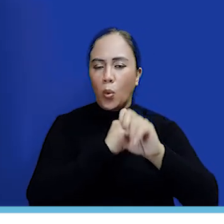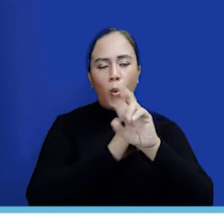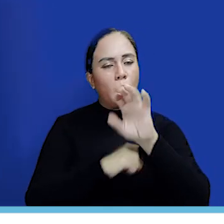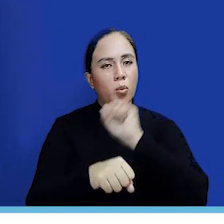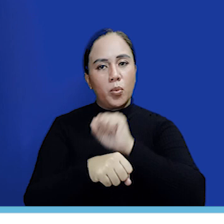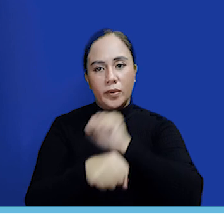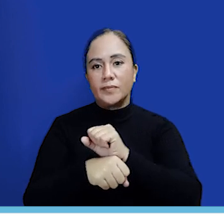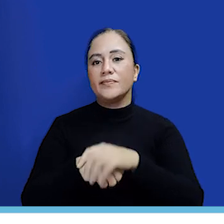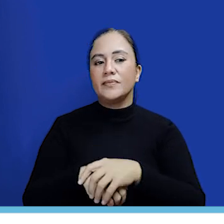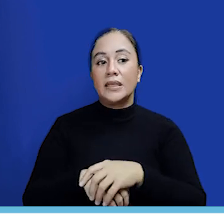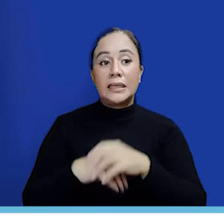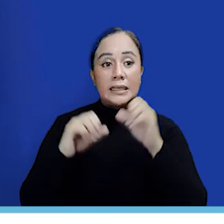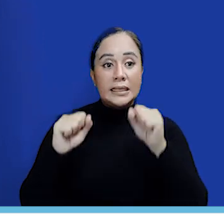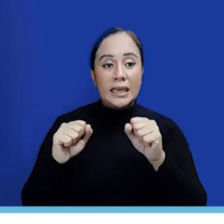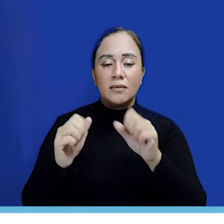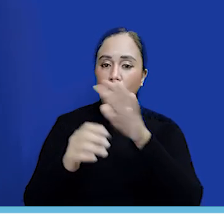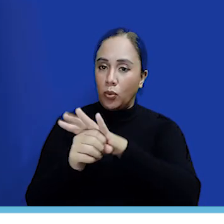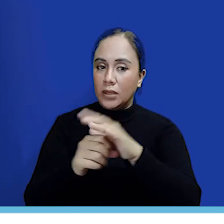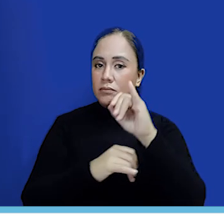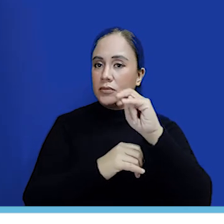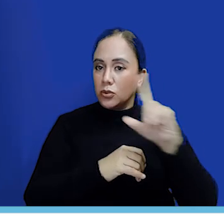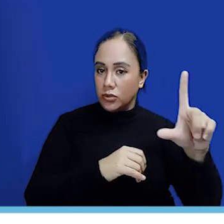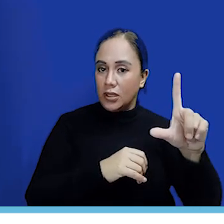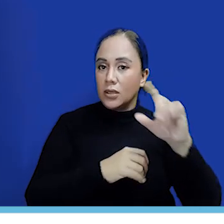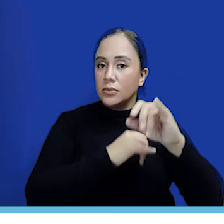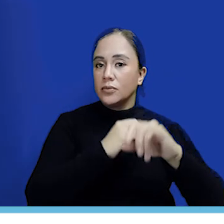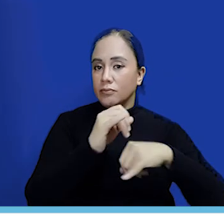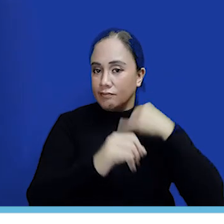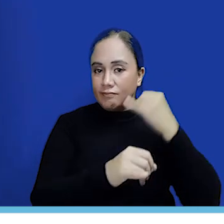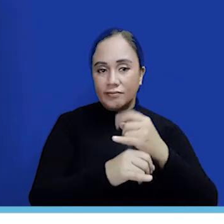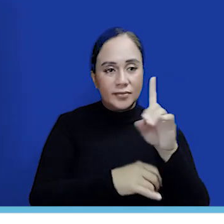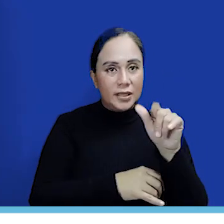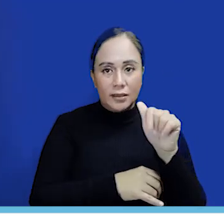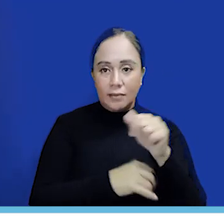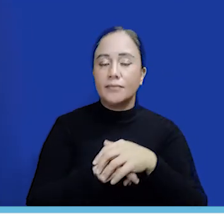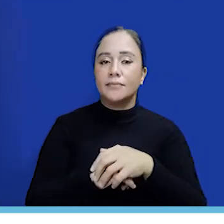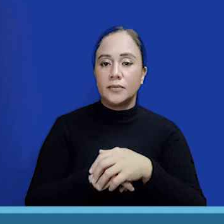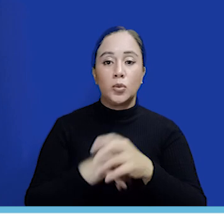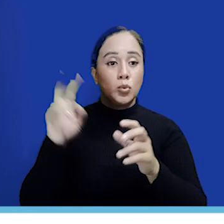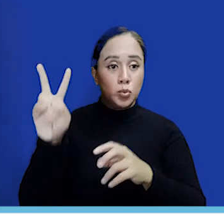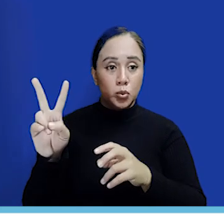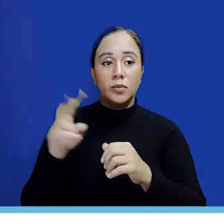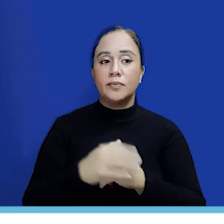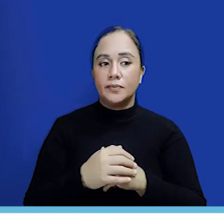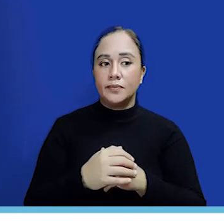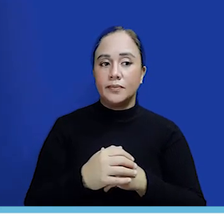advocacy or work. It can be local, national, or global data.